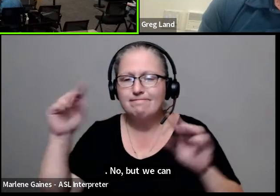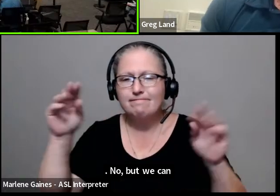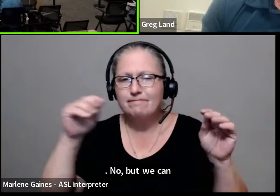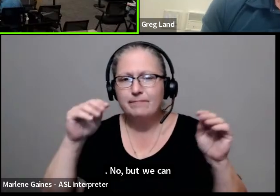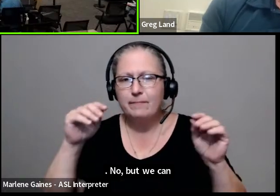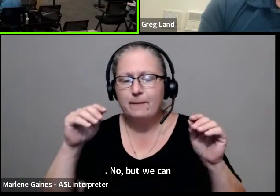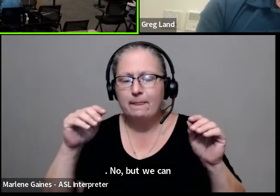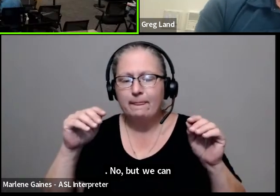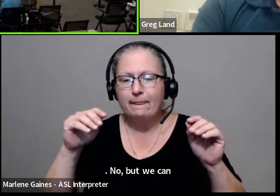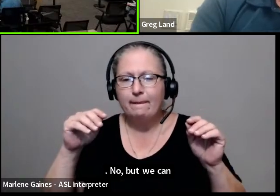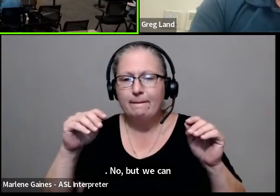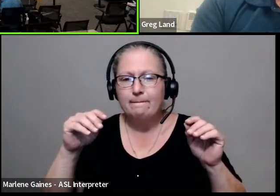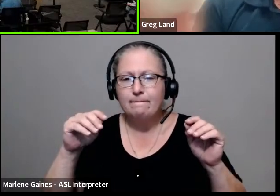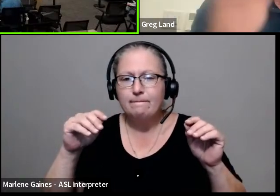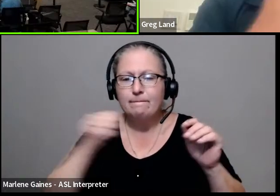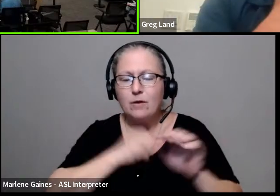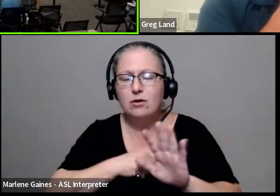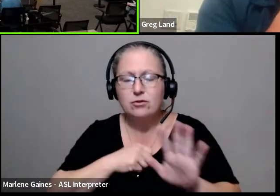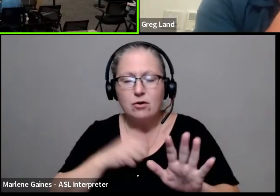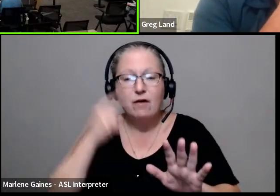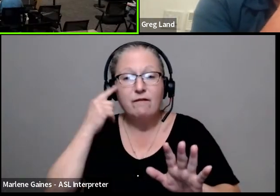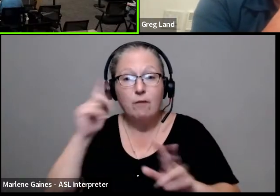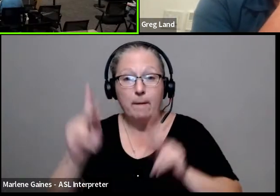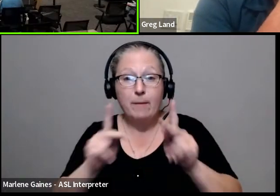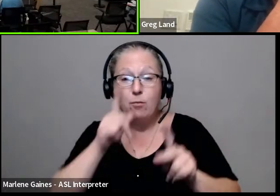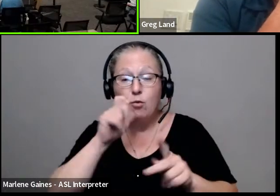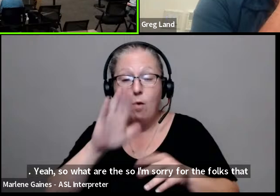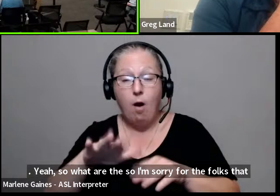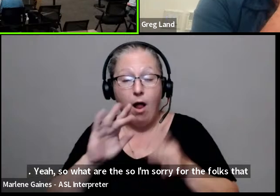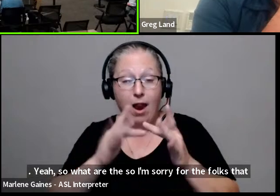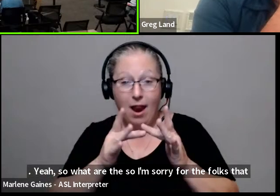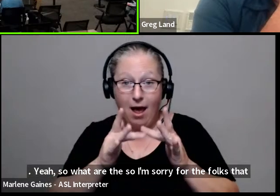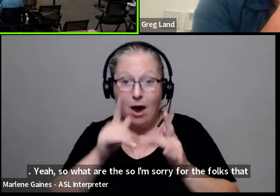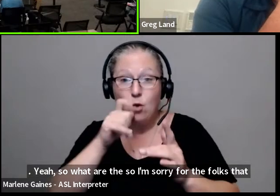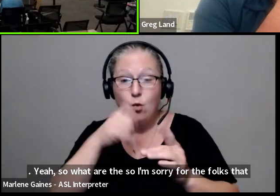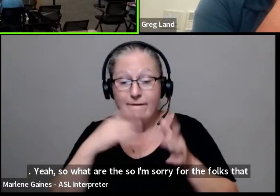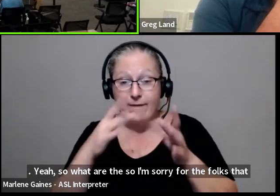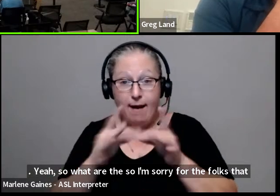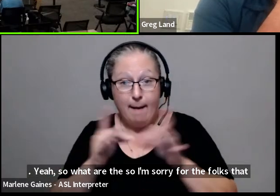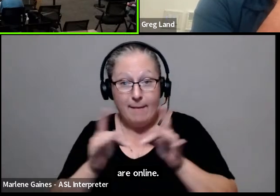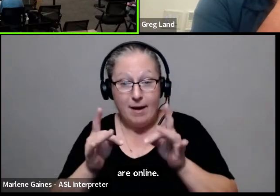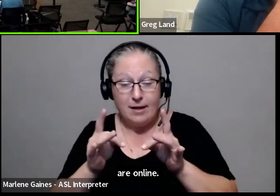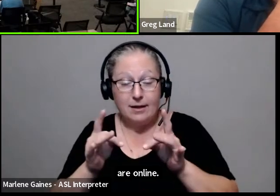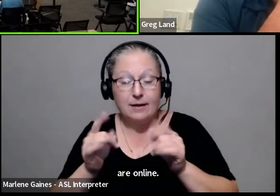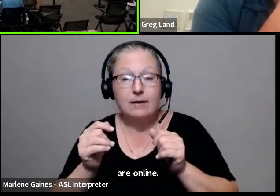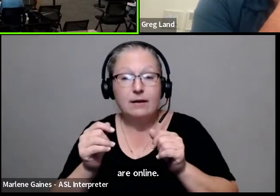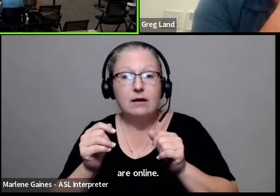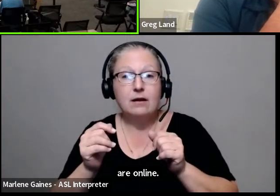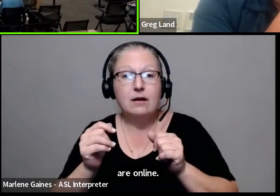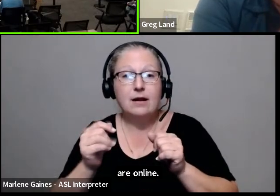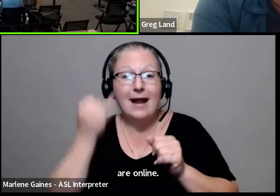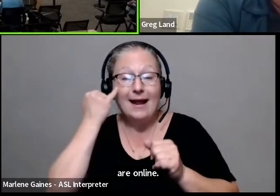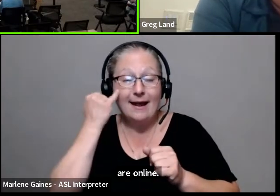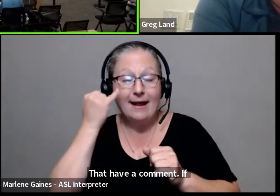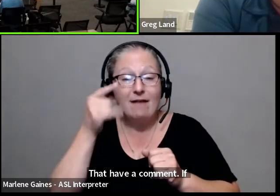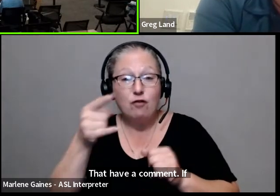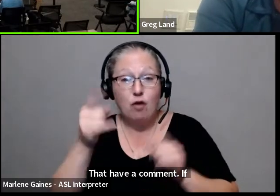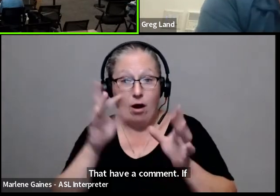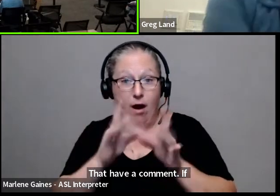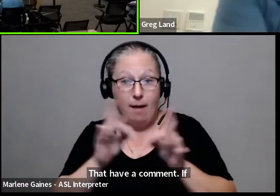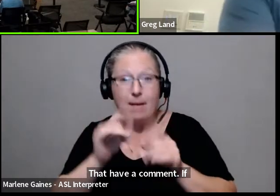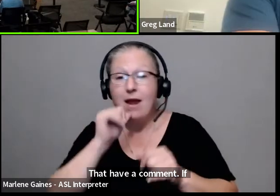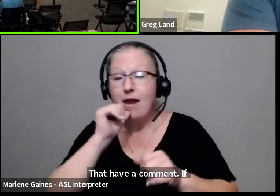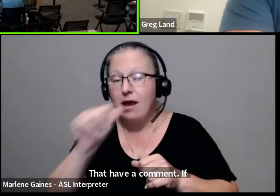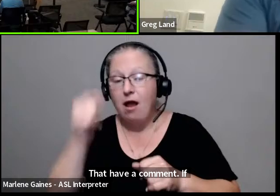so what are so I'm sorry, for the folks that are online that have a comment, if your comment